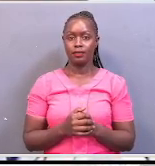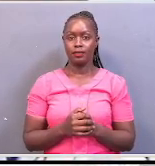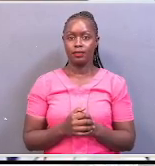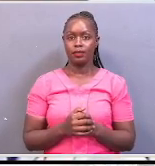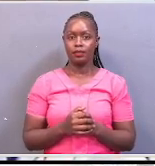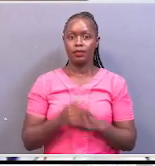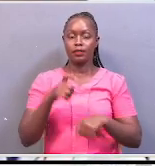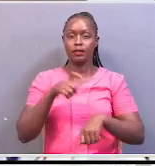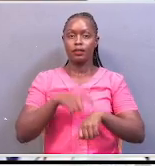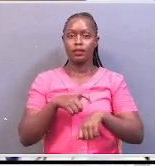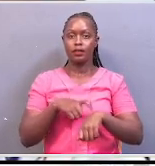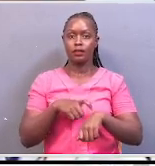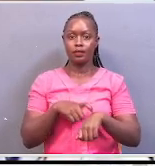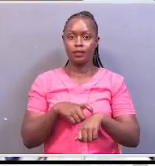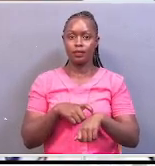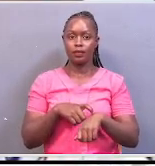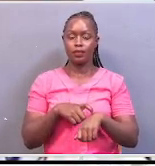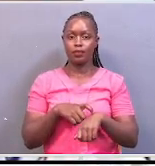when